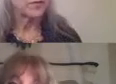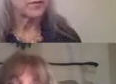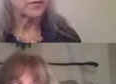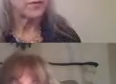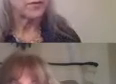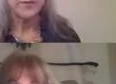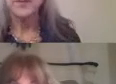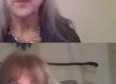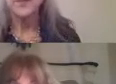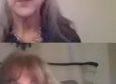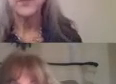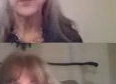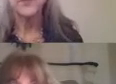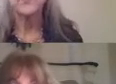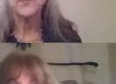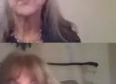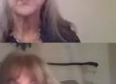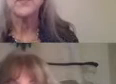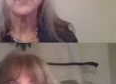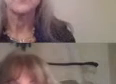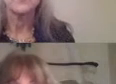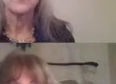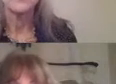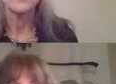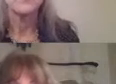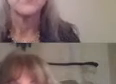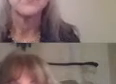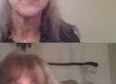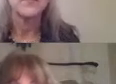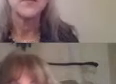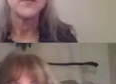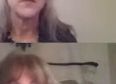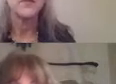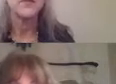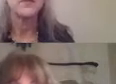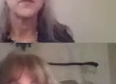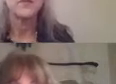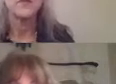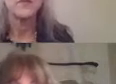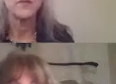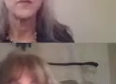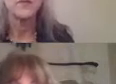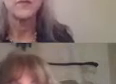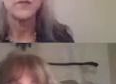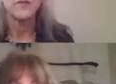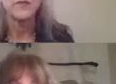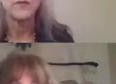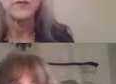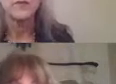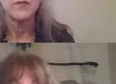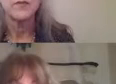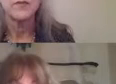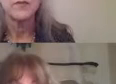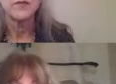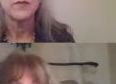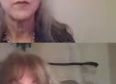out of Washington, D.C. This exhibition was made possible by the Richard C. von Hess Foundation and had additional